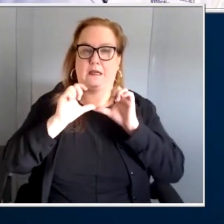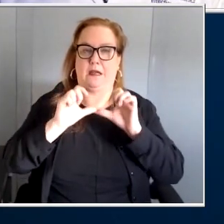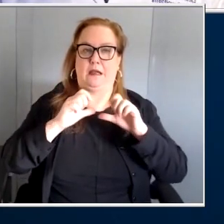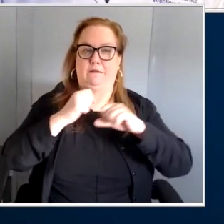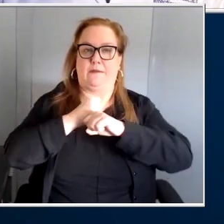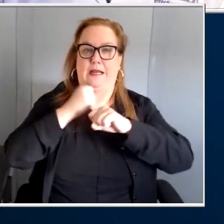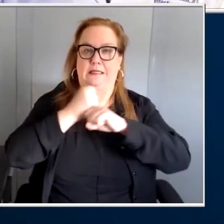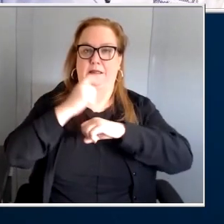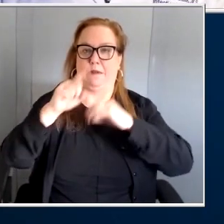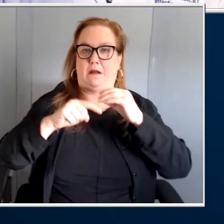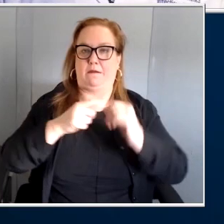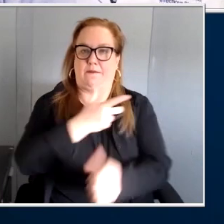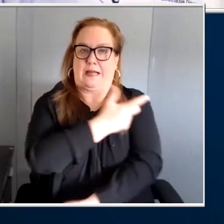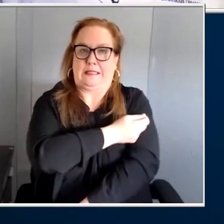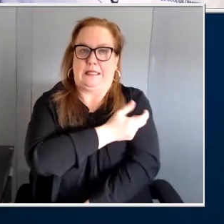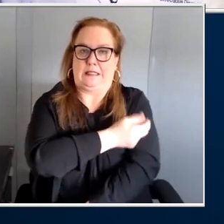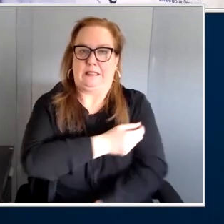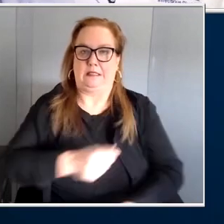vaccination.